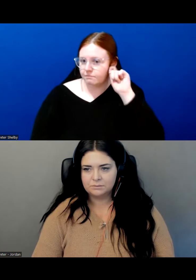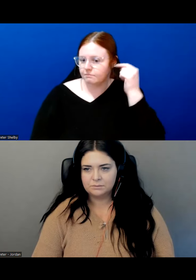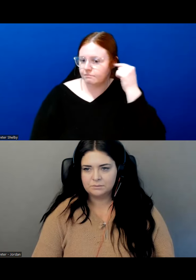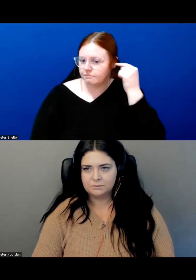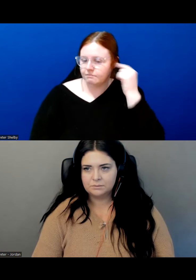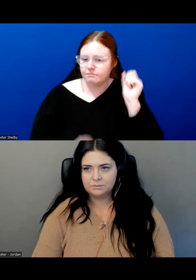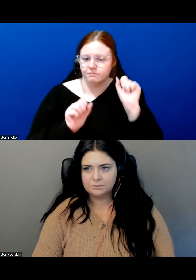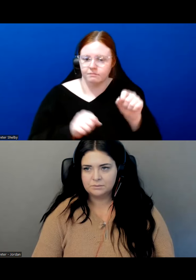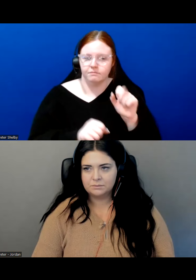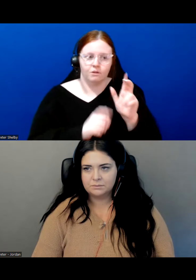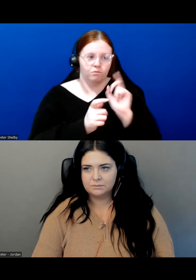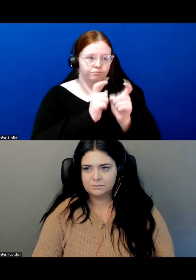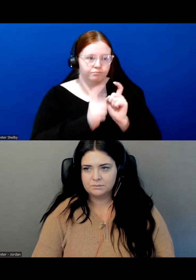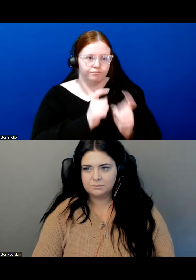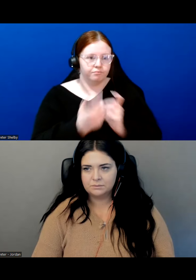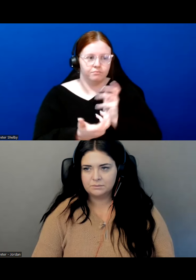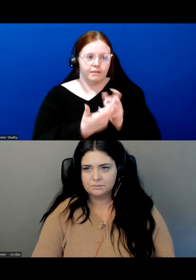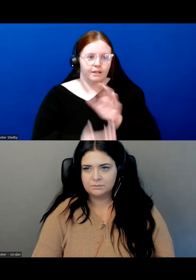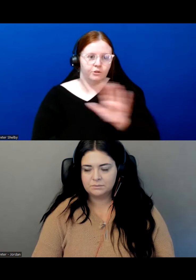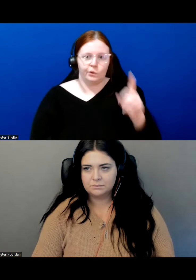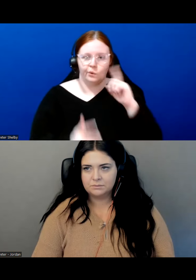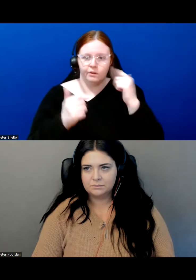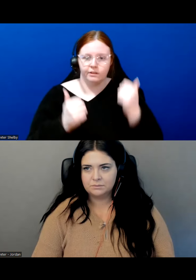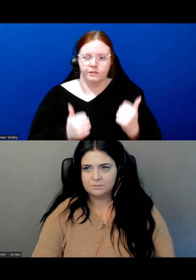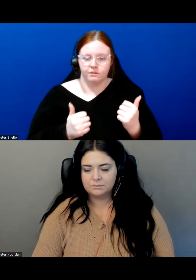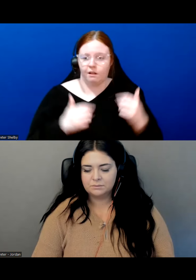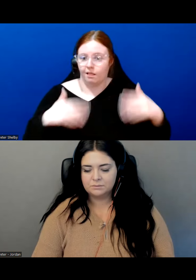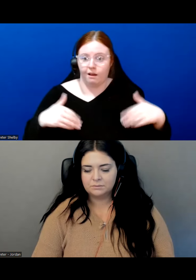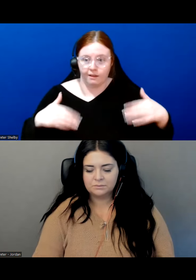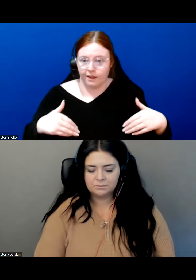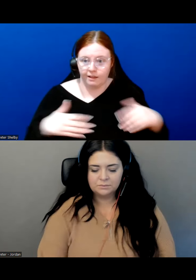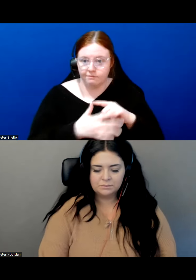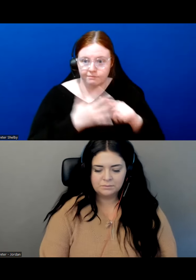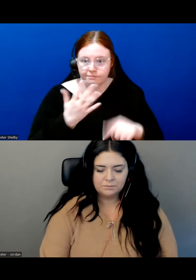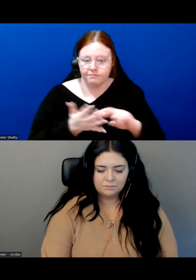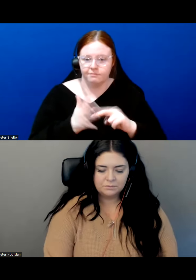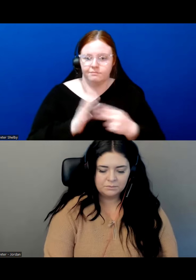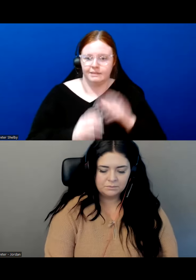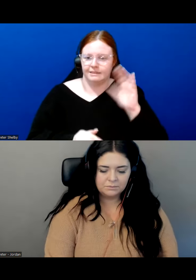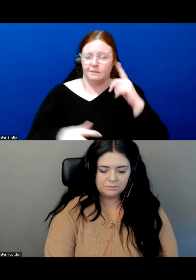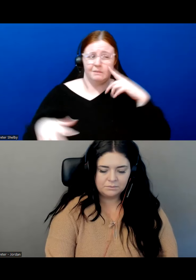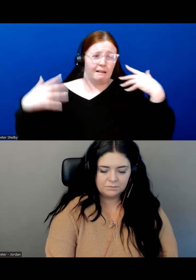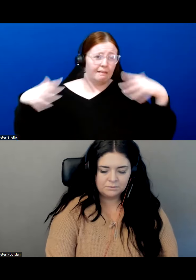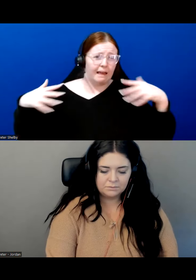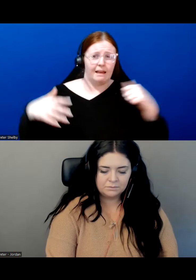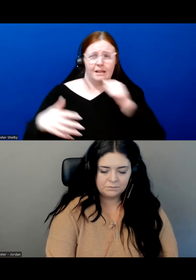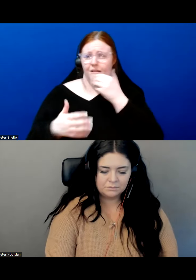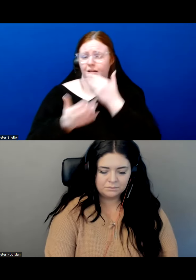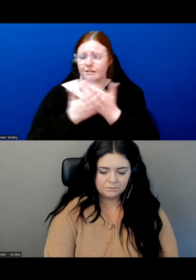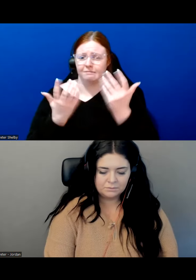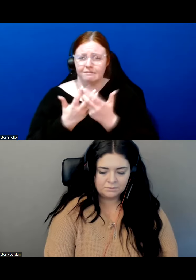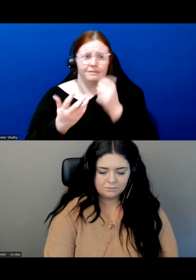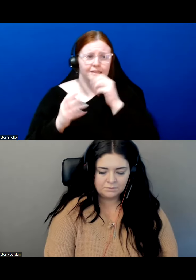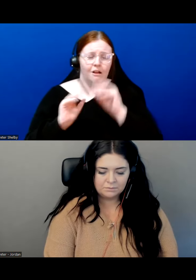what you need for your hearing, then it might just sound like everything is louder and not clearer